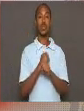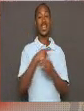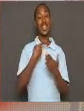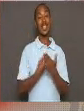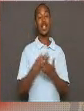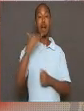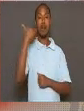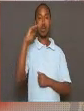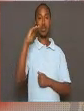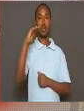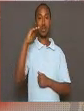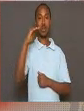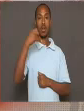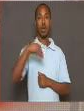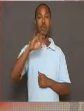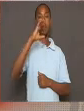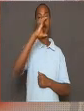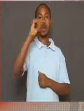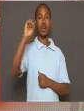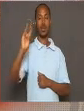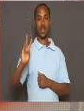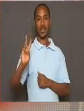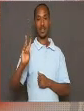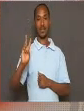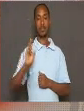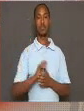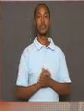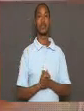this amount of carbon dioxide?